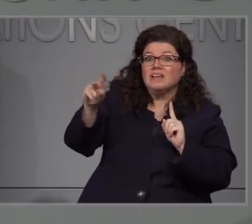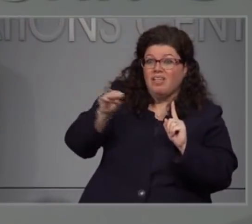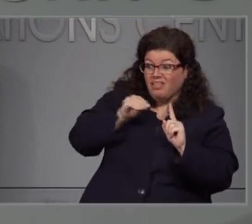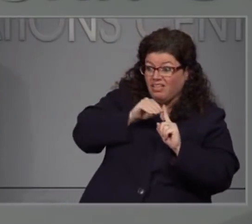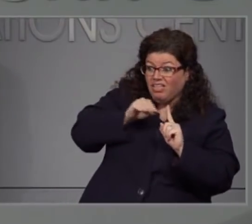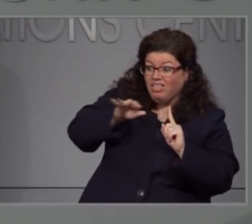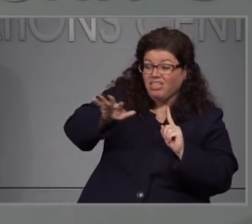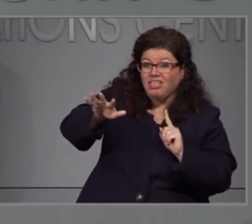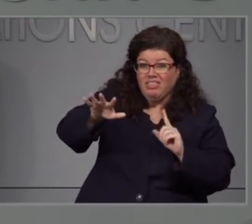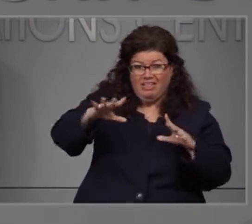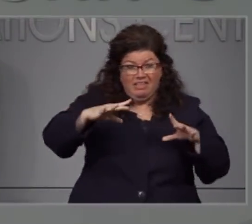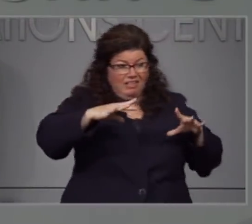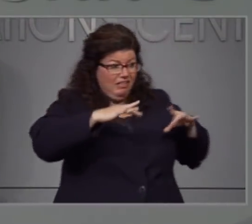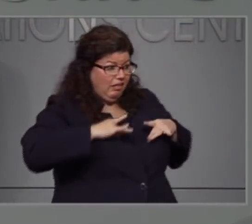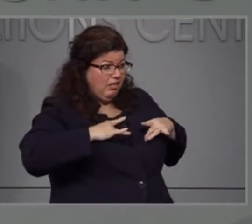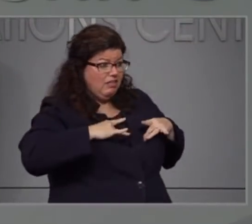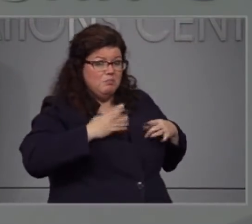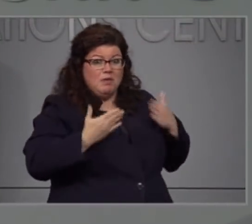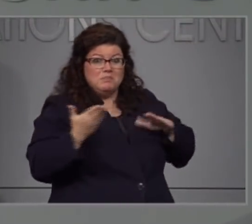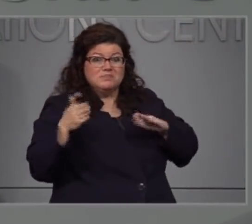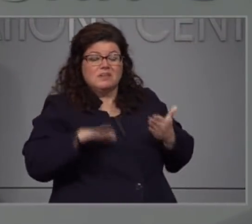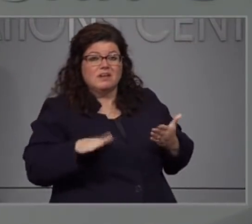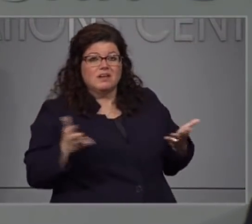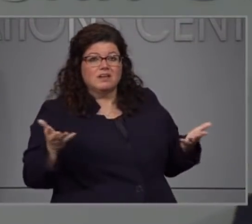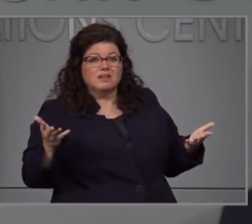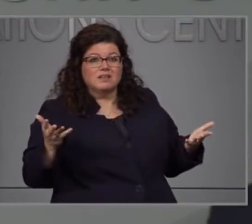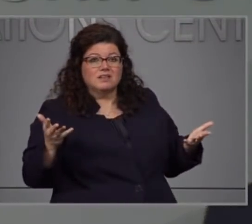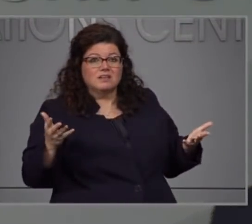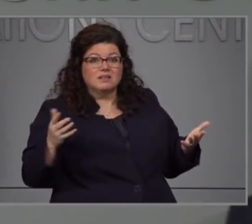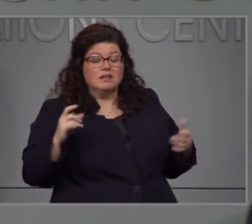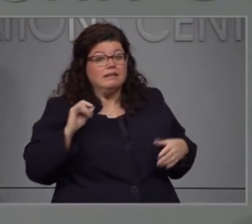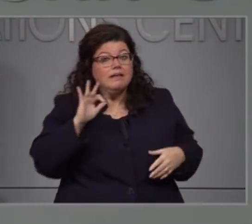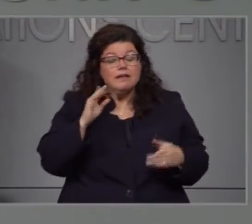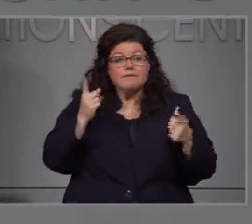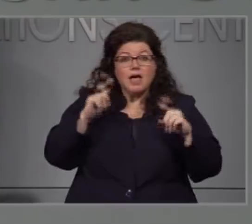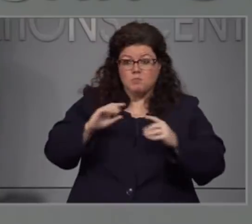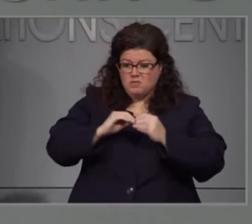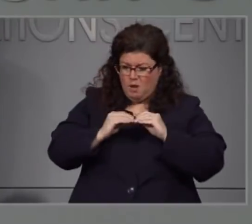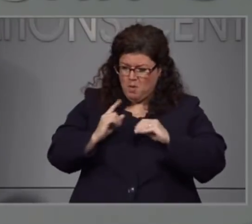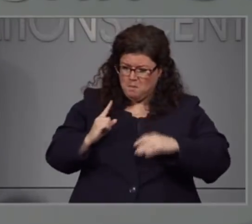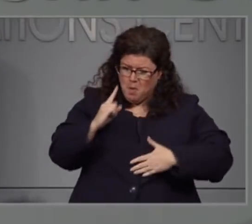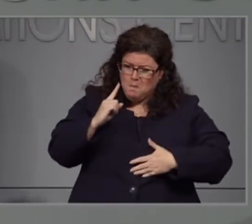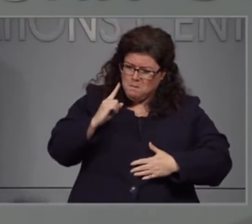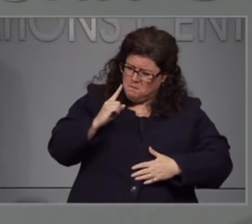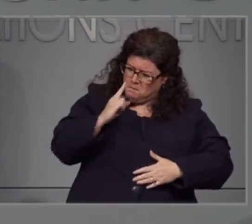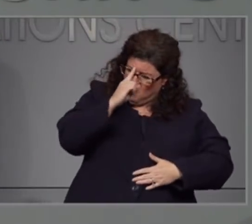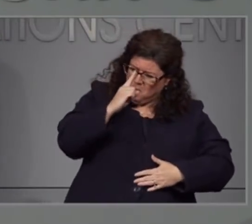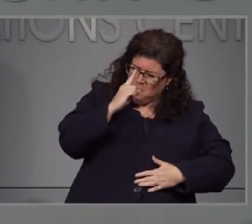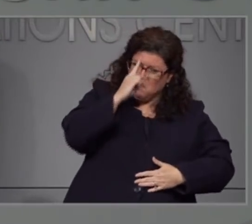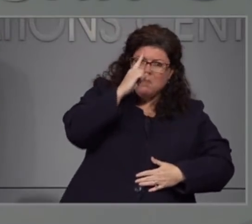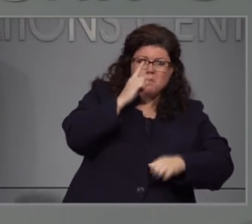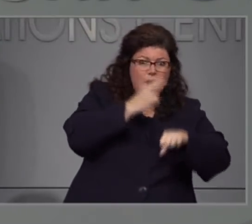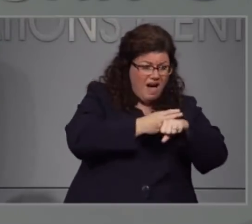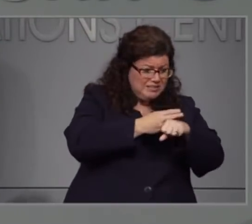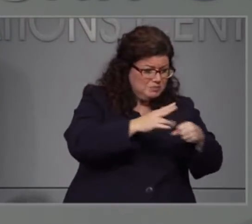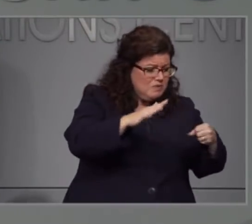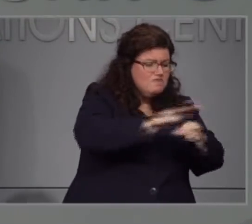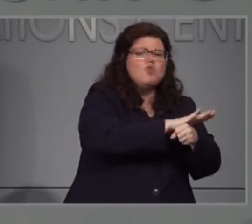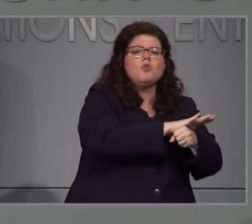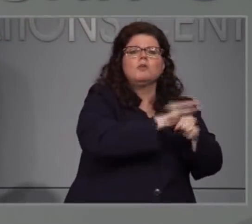major spike in cases would be catastrophic to our healthcare system. And without your